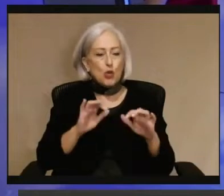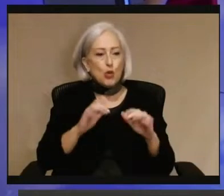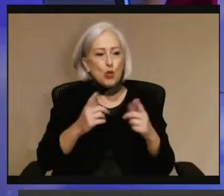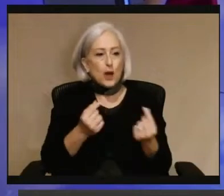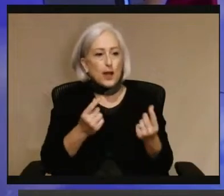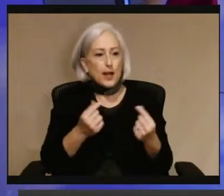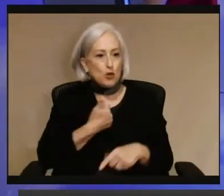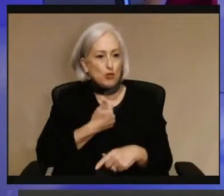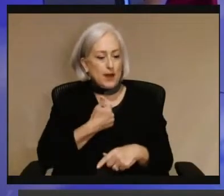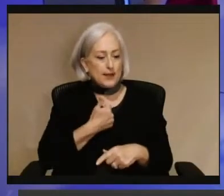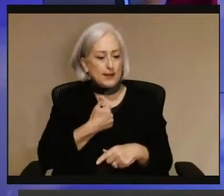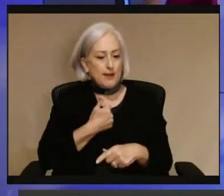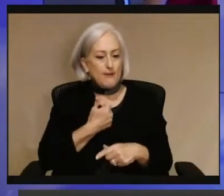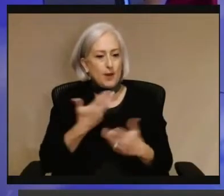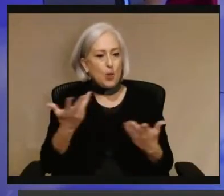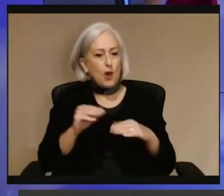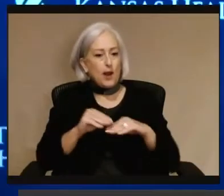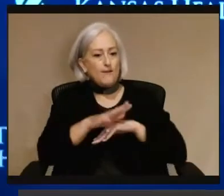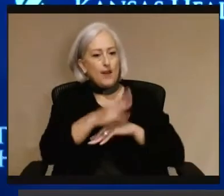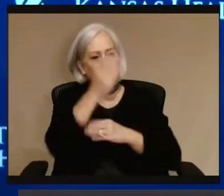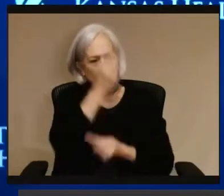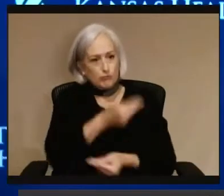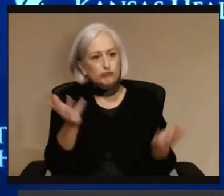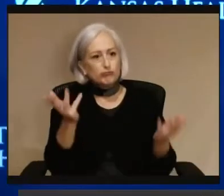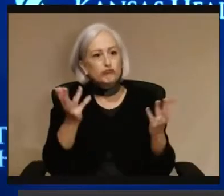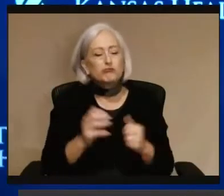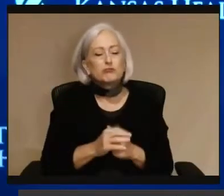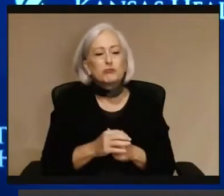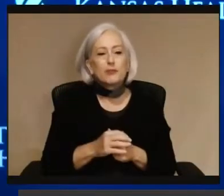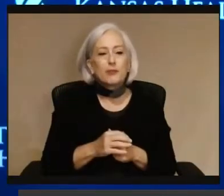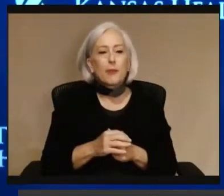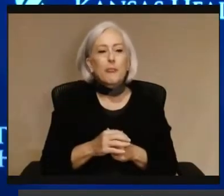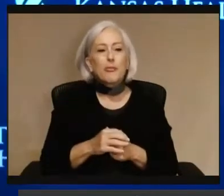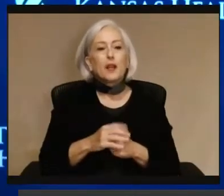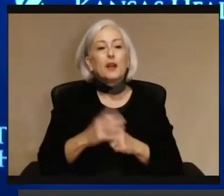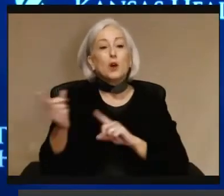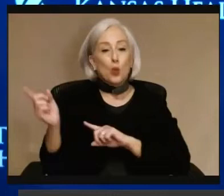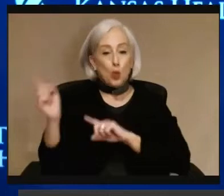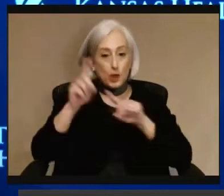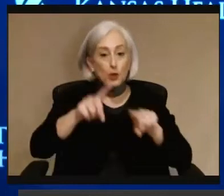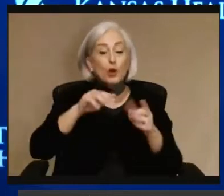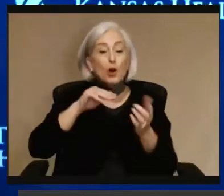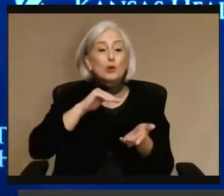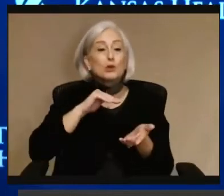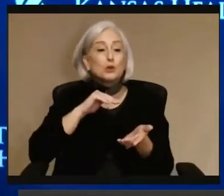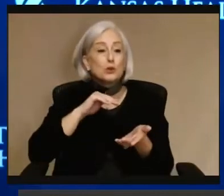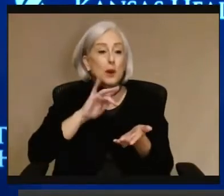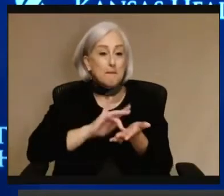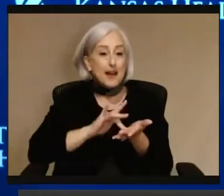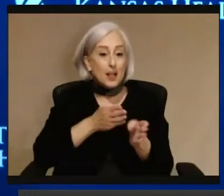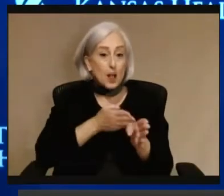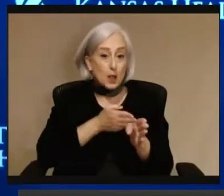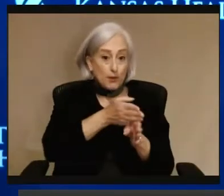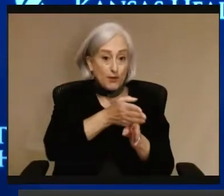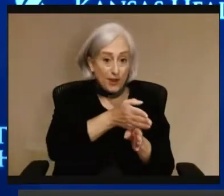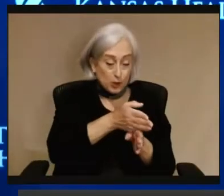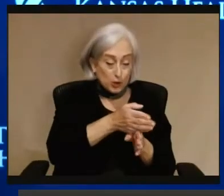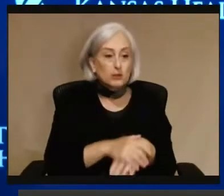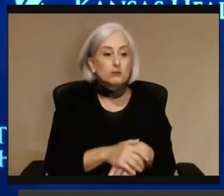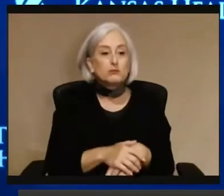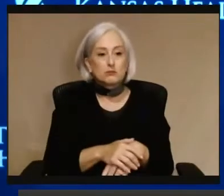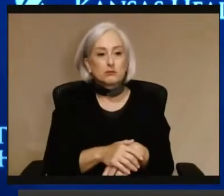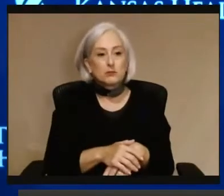And how important is that? Well, I think, when we go to a medical professional, as Americans, we're kind of conditioned to look for the